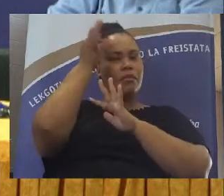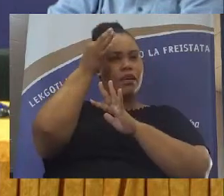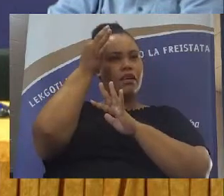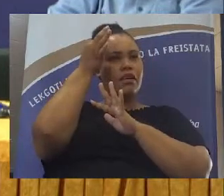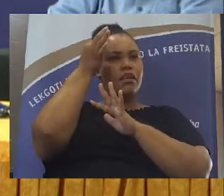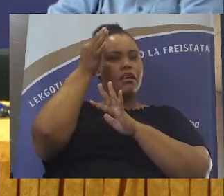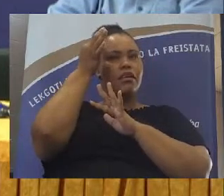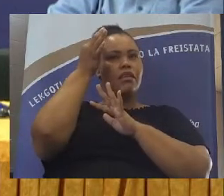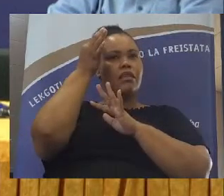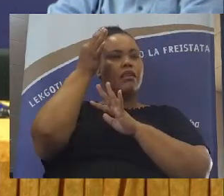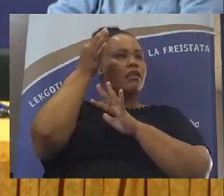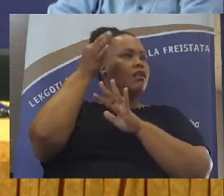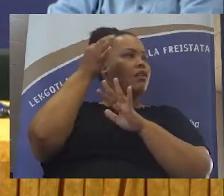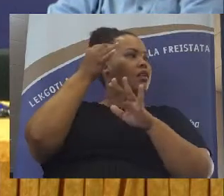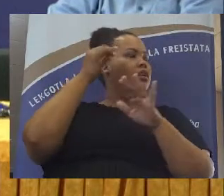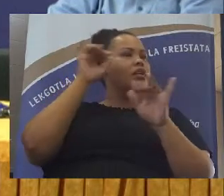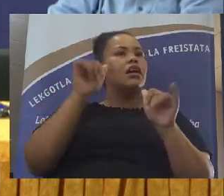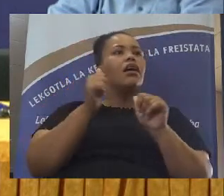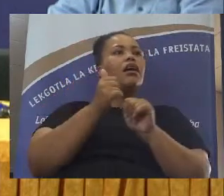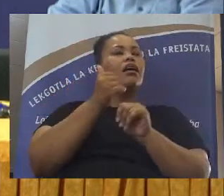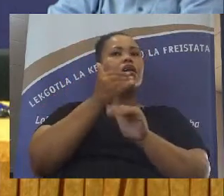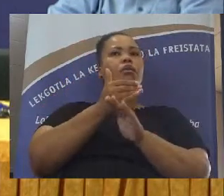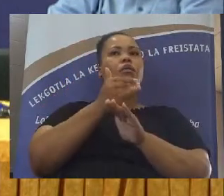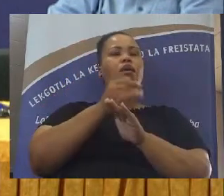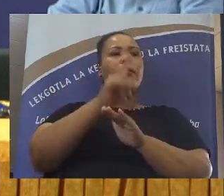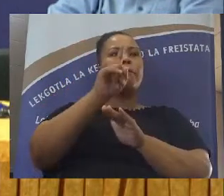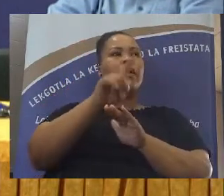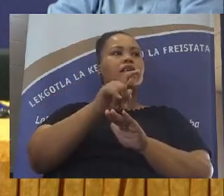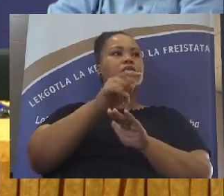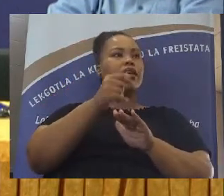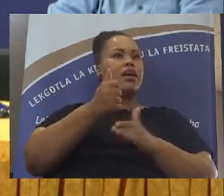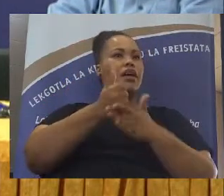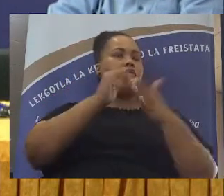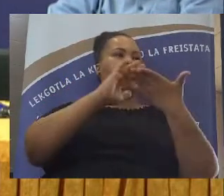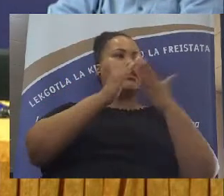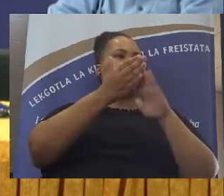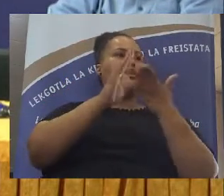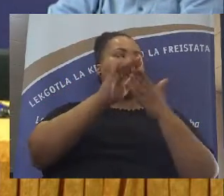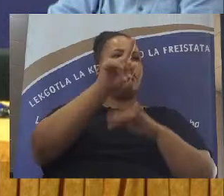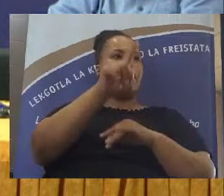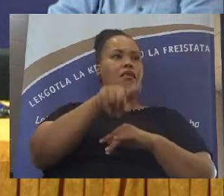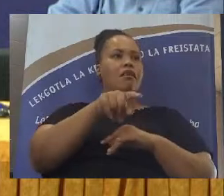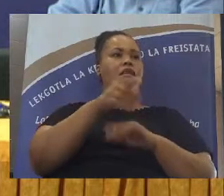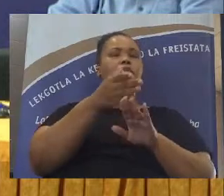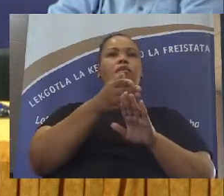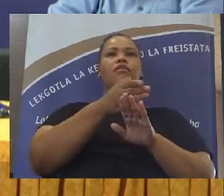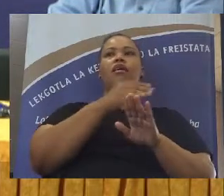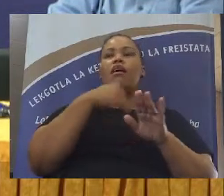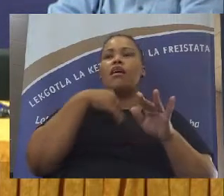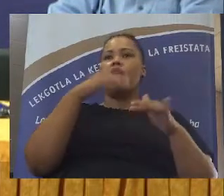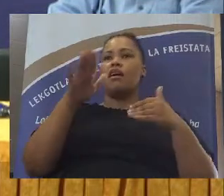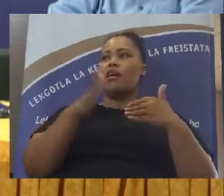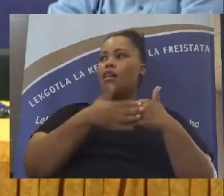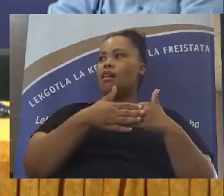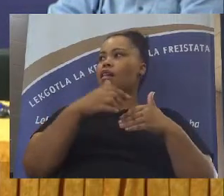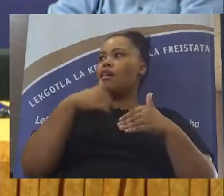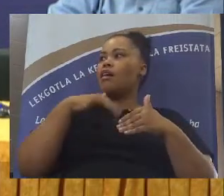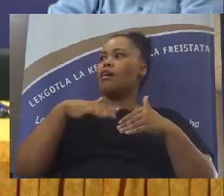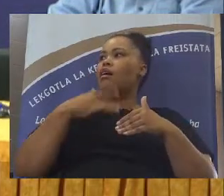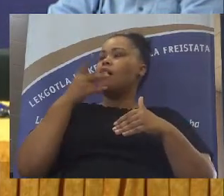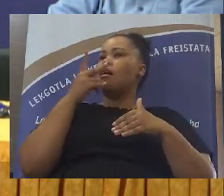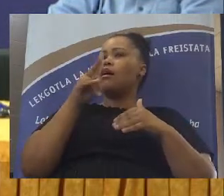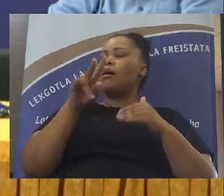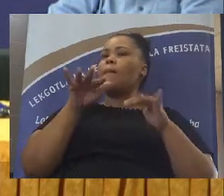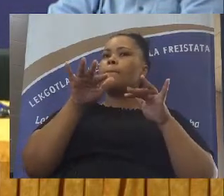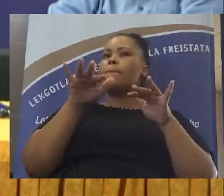di sebetse mmoho ho sebeletsa setjhaba. Pele ke ka kwala ke batla ho bona batho ba